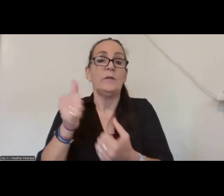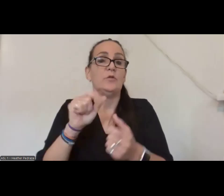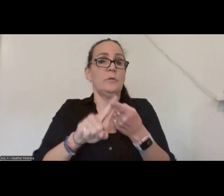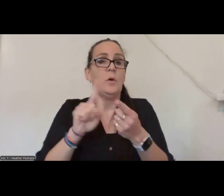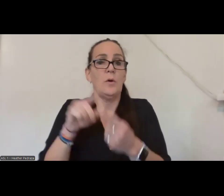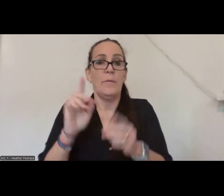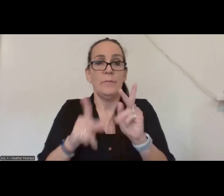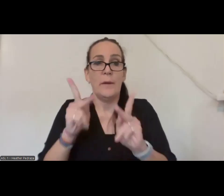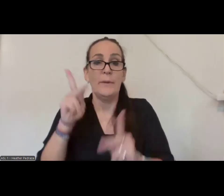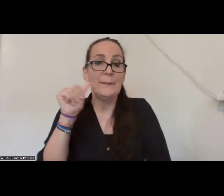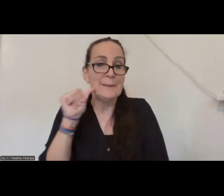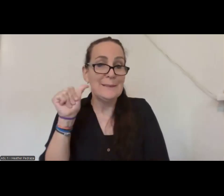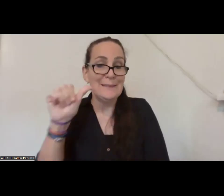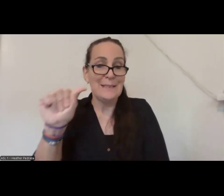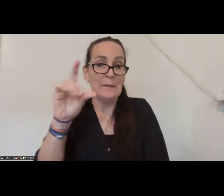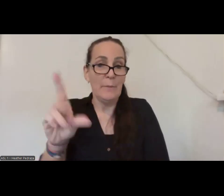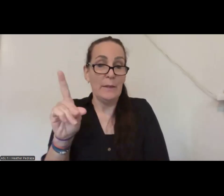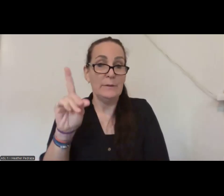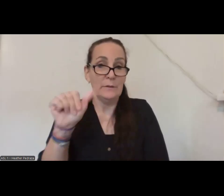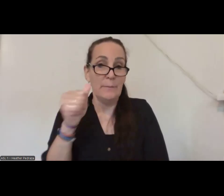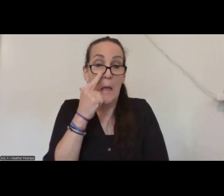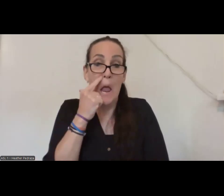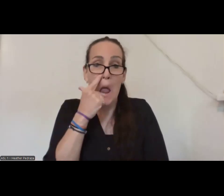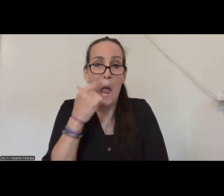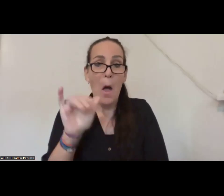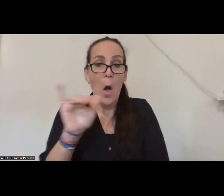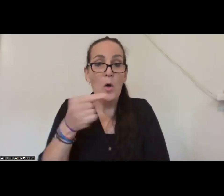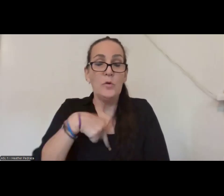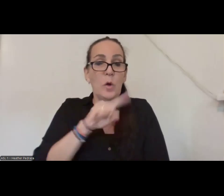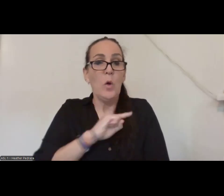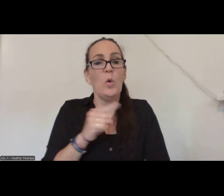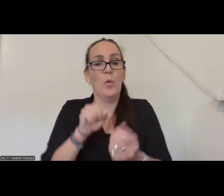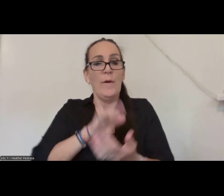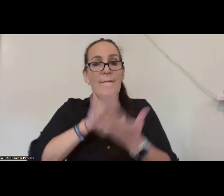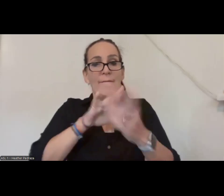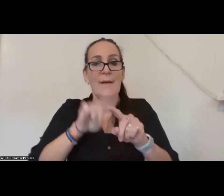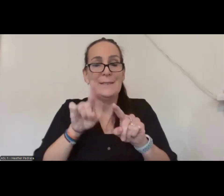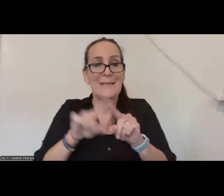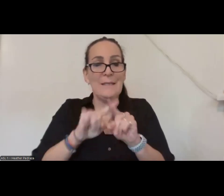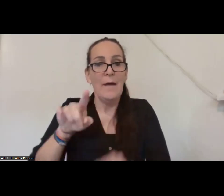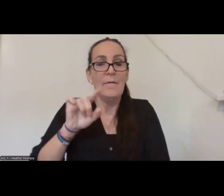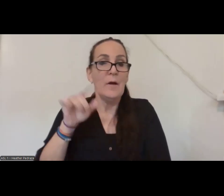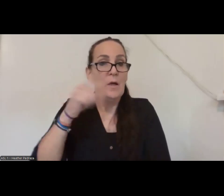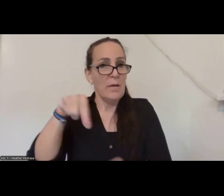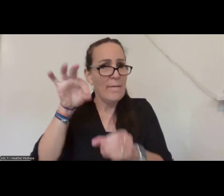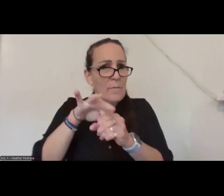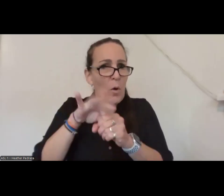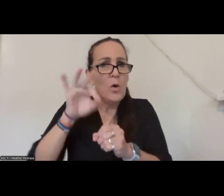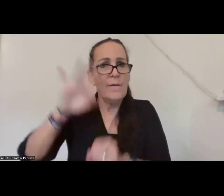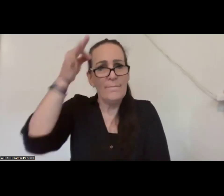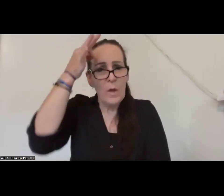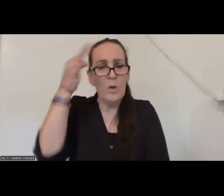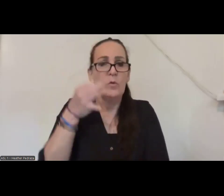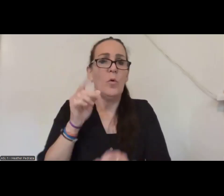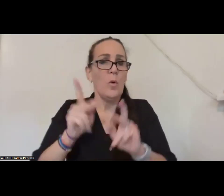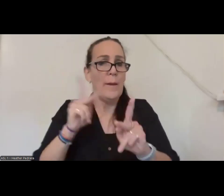our elected federal officials and our community members on the harms that Californians will face with the passage of the Federal Reconciliation Bill. And now that H.R.